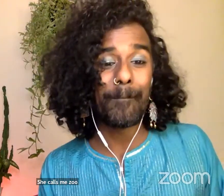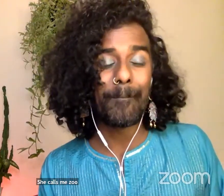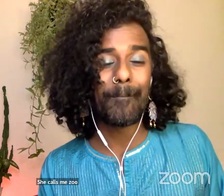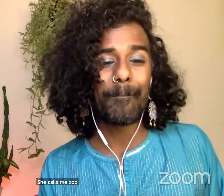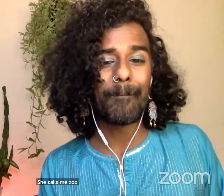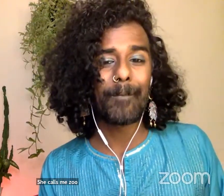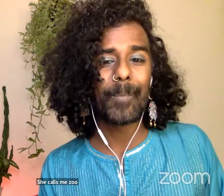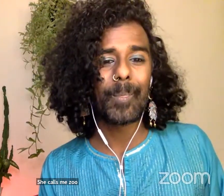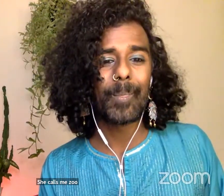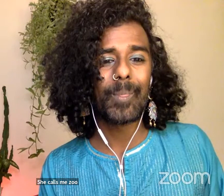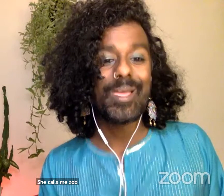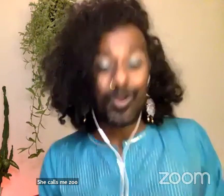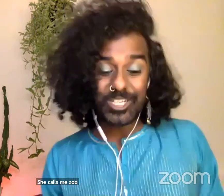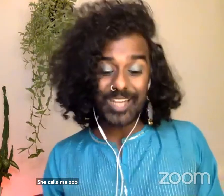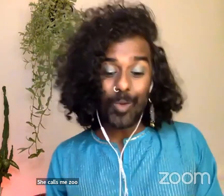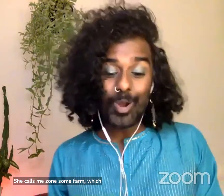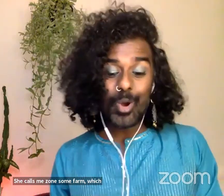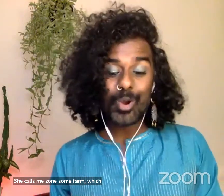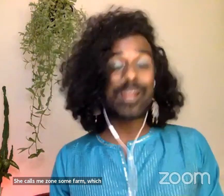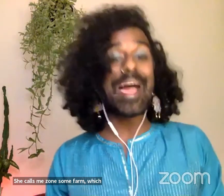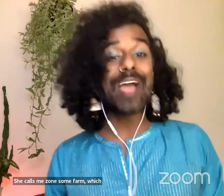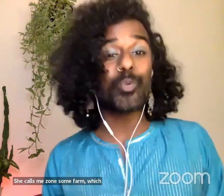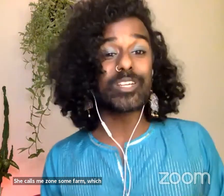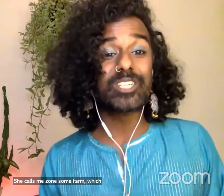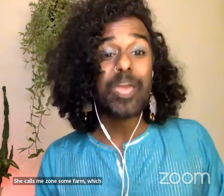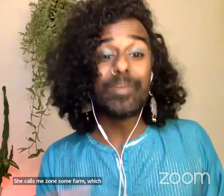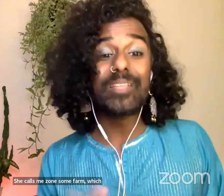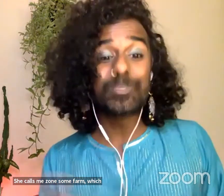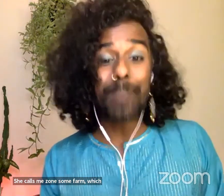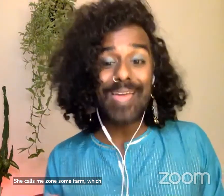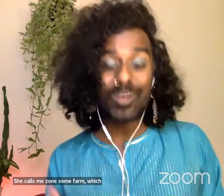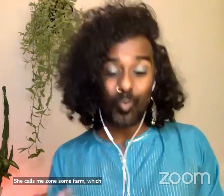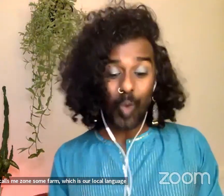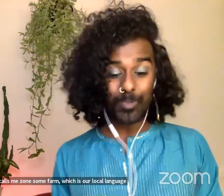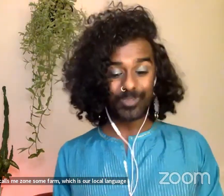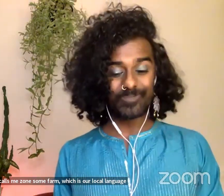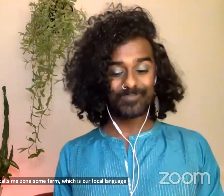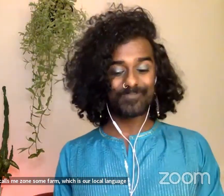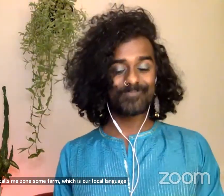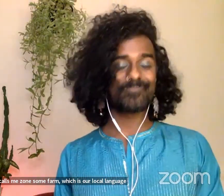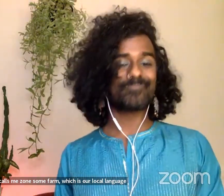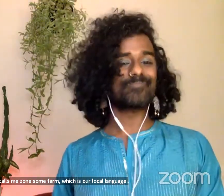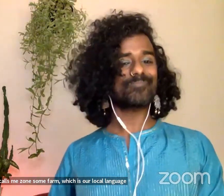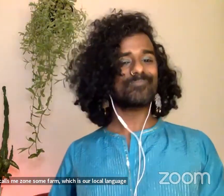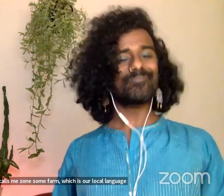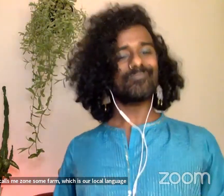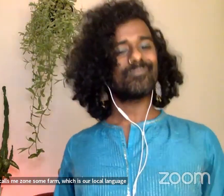Zomfam, which in our local language means man, woman.